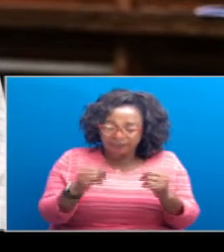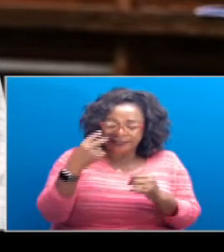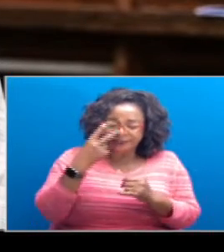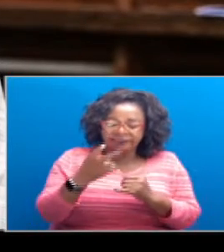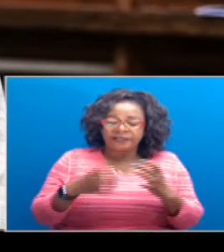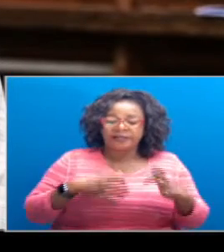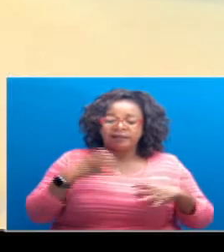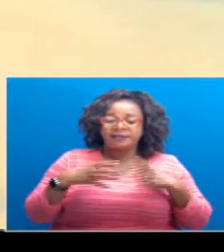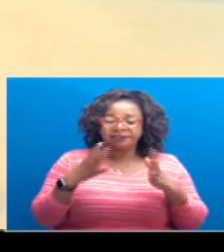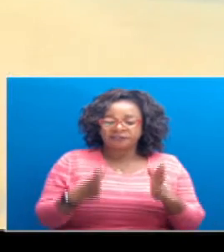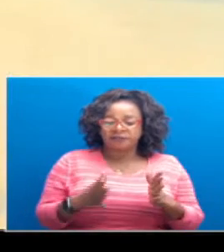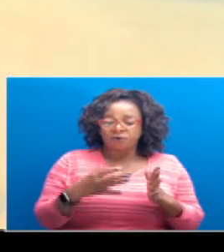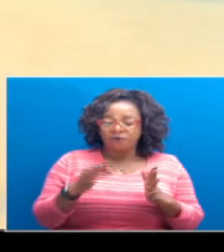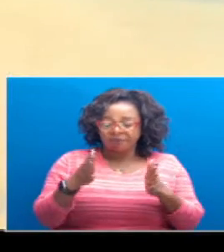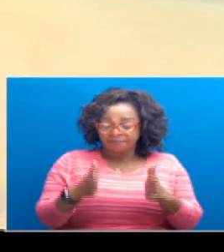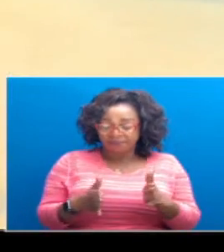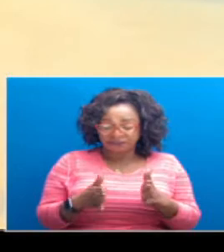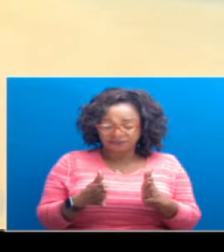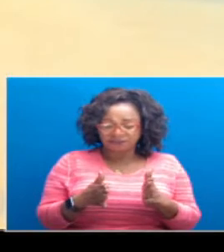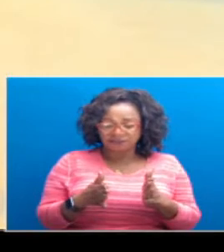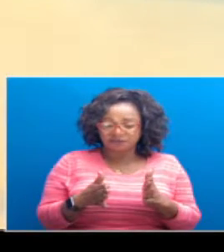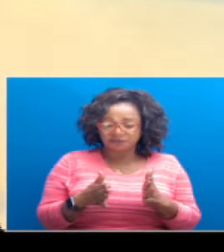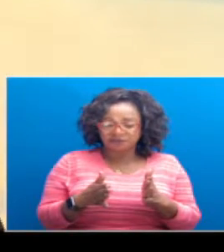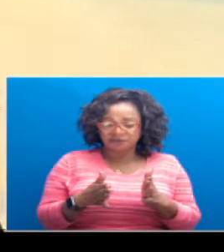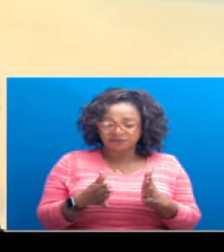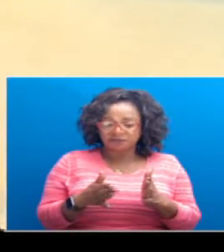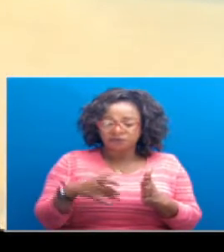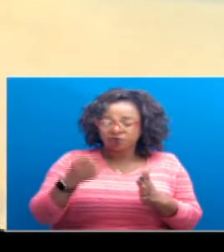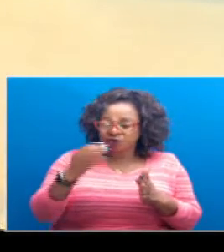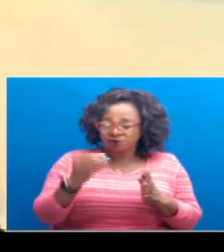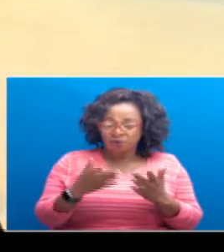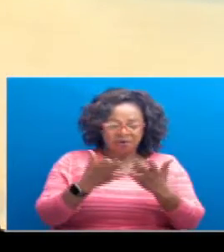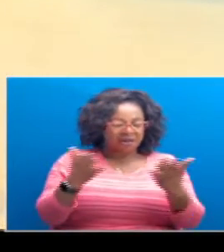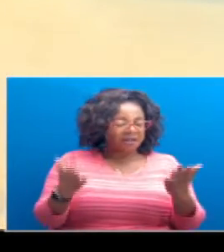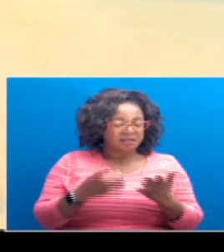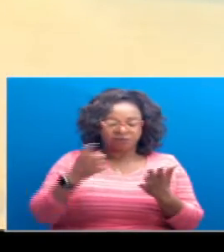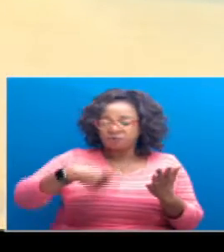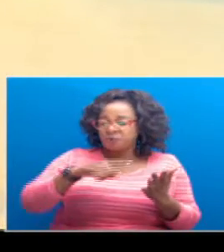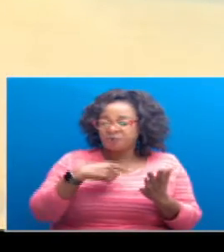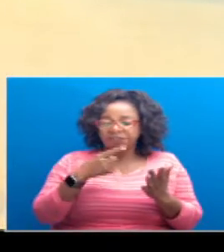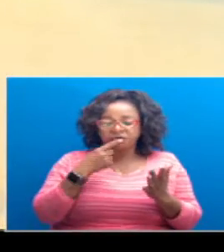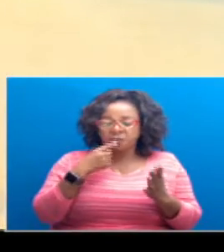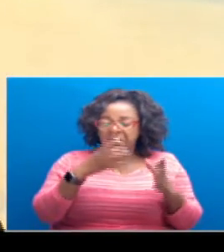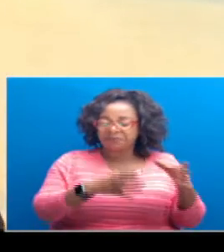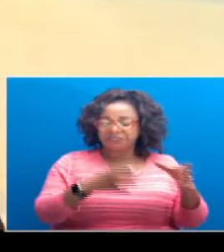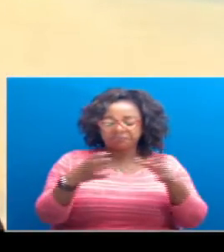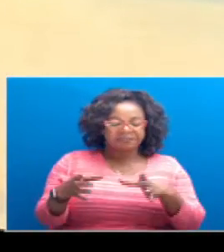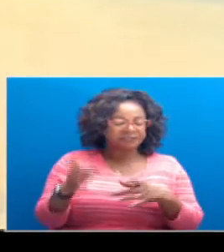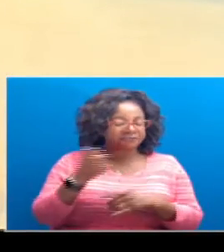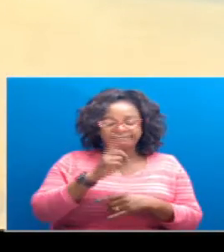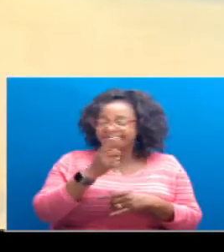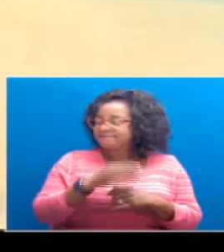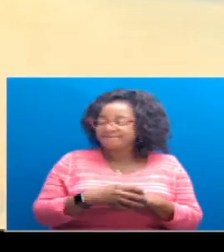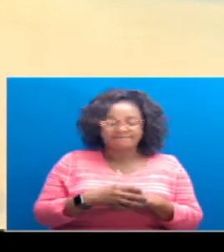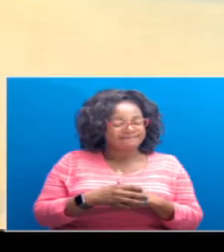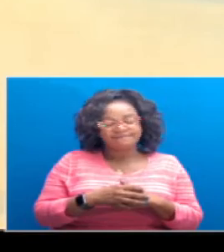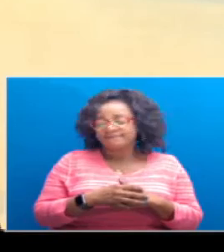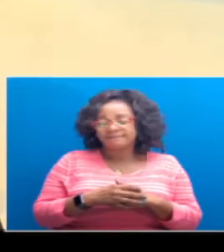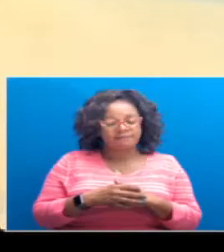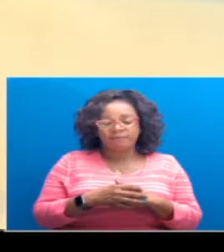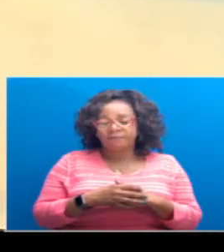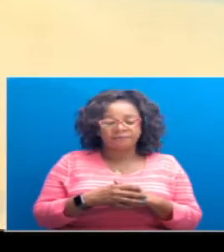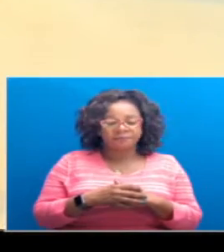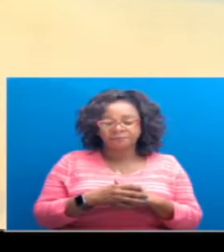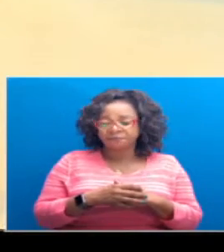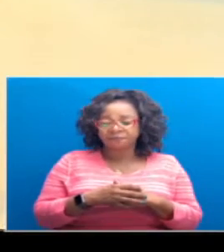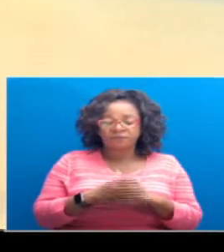character of the persons. And therefore here we are not talking parties, we are talking persons. They look